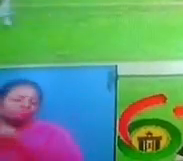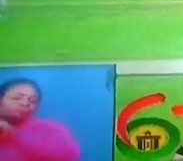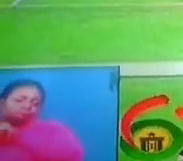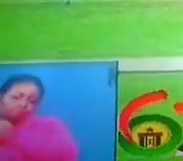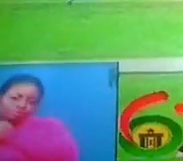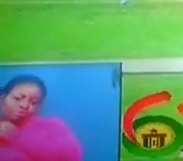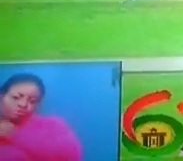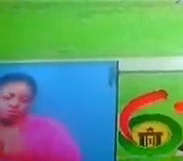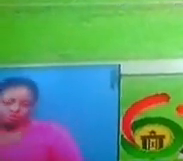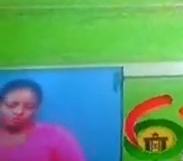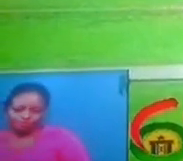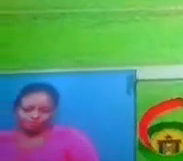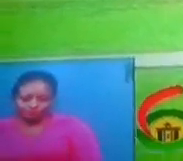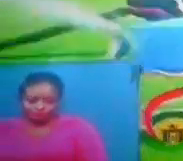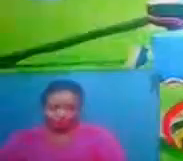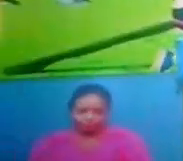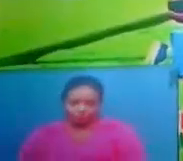yourself.